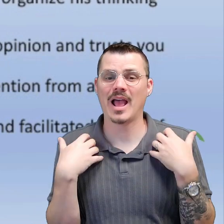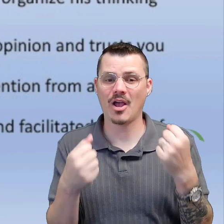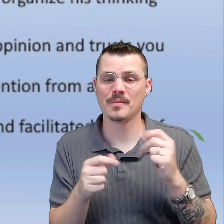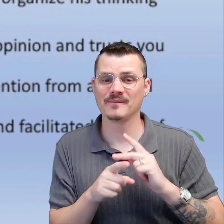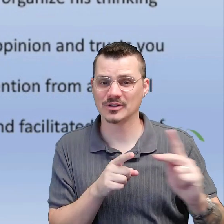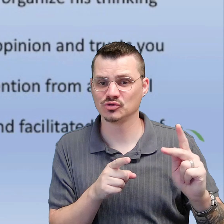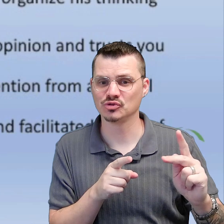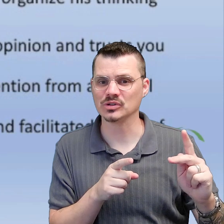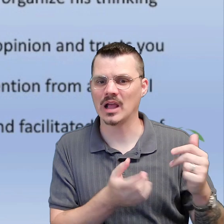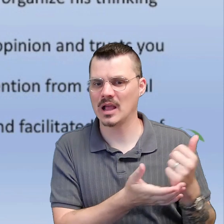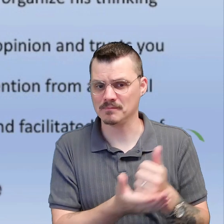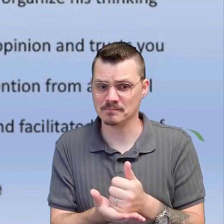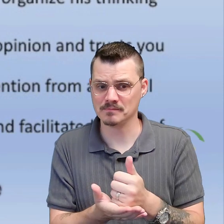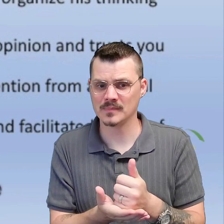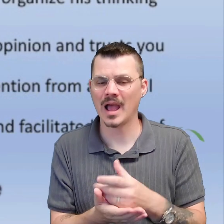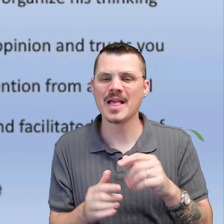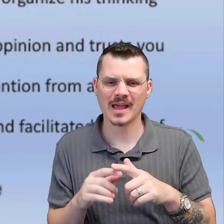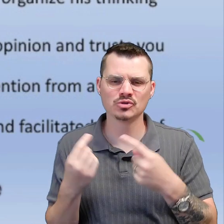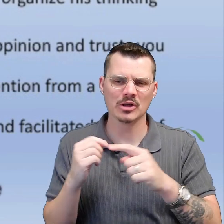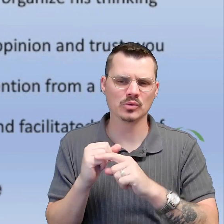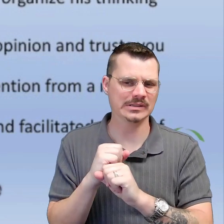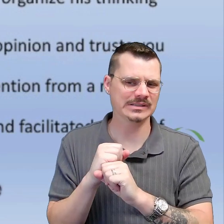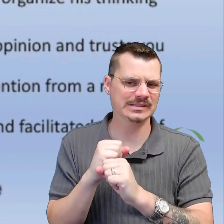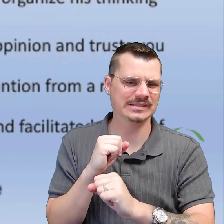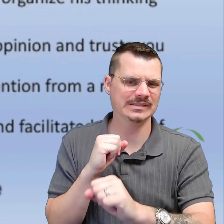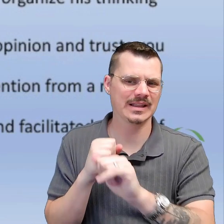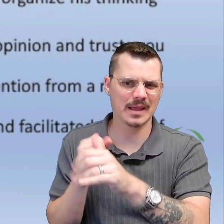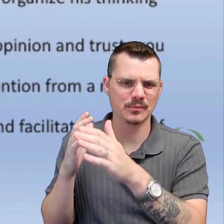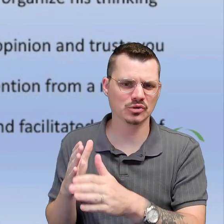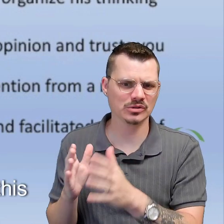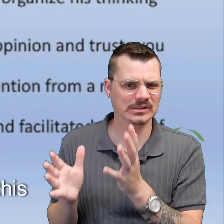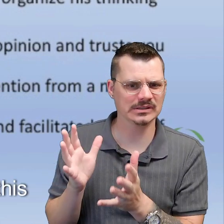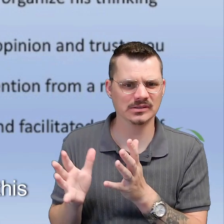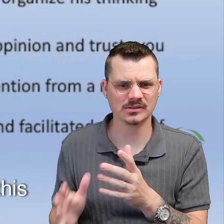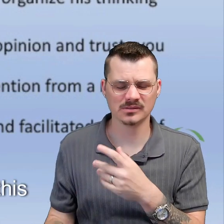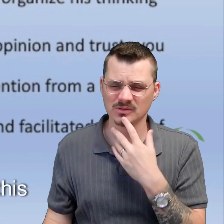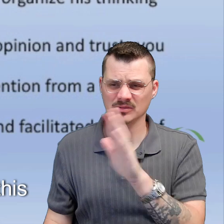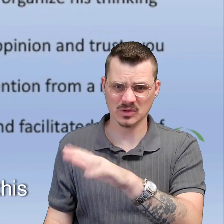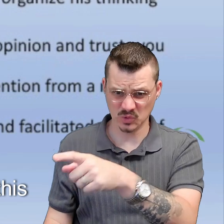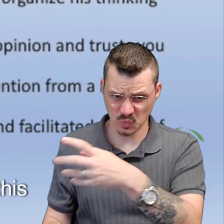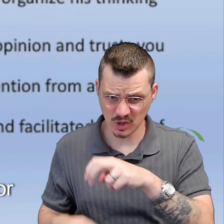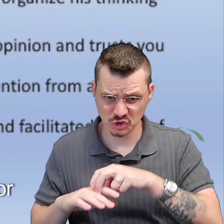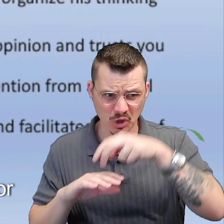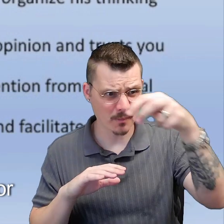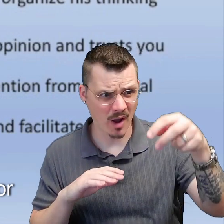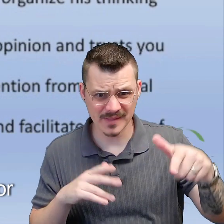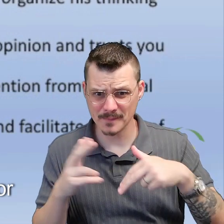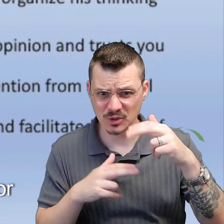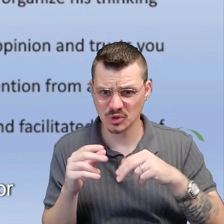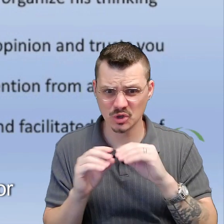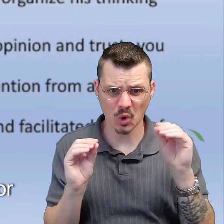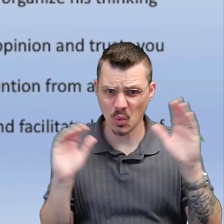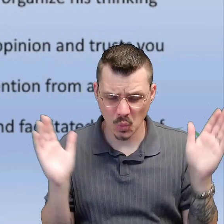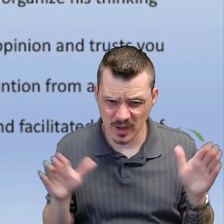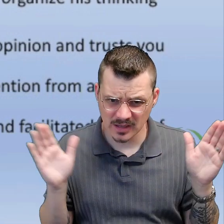be obtained, and stalling with the person in the meantime. So you're thinking you can jump off this building and fly without